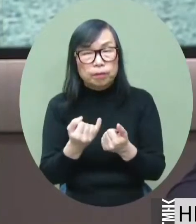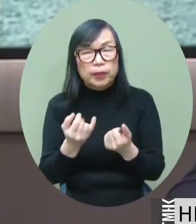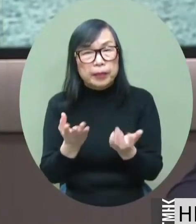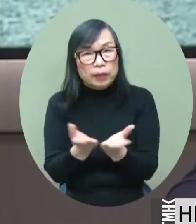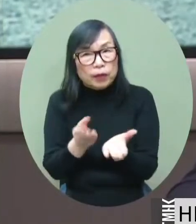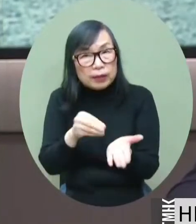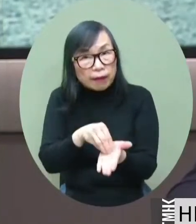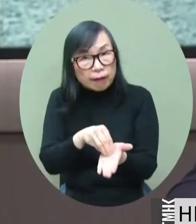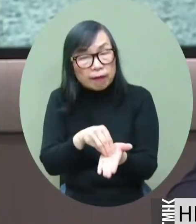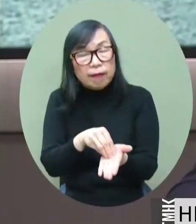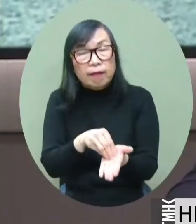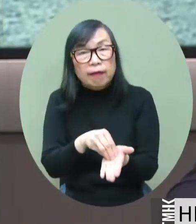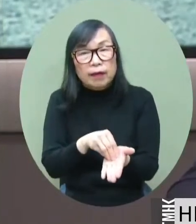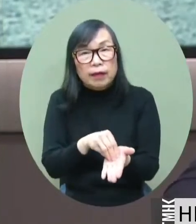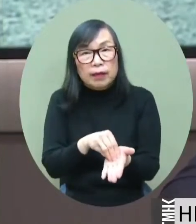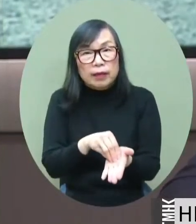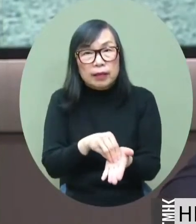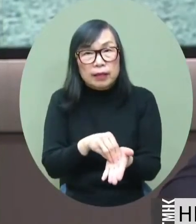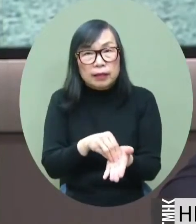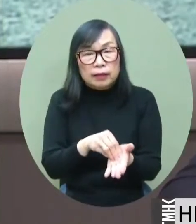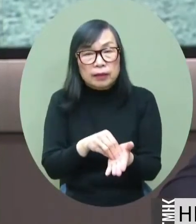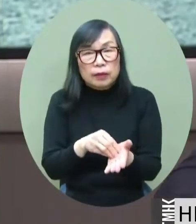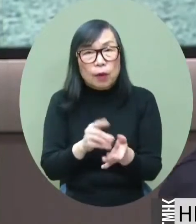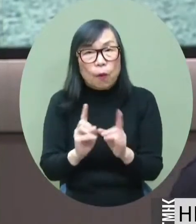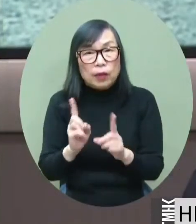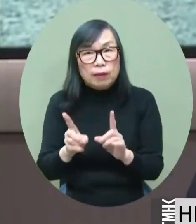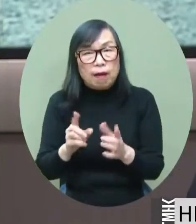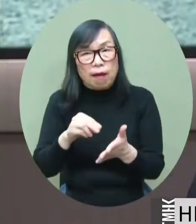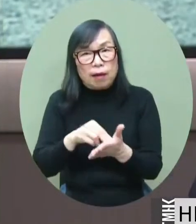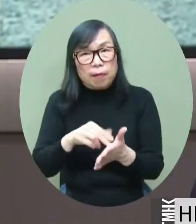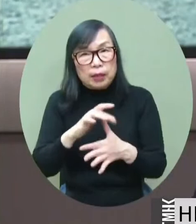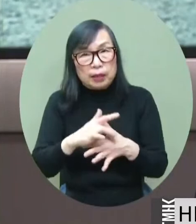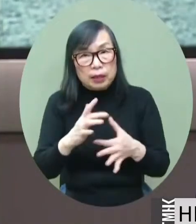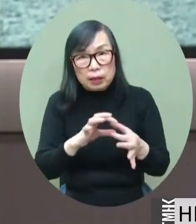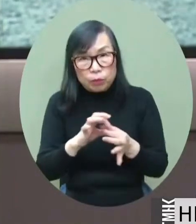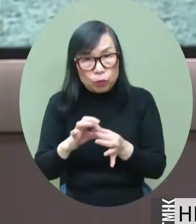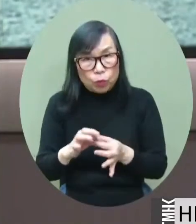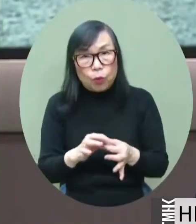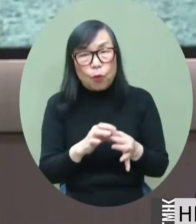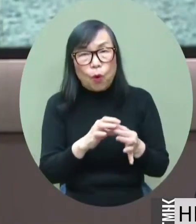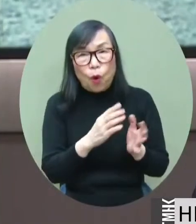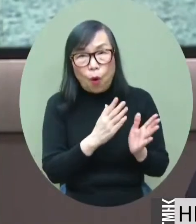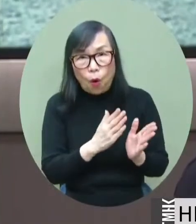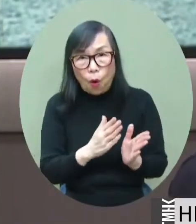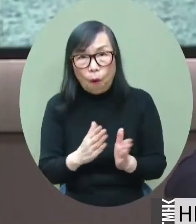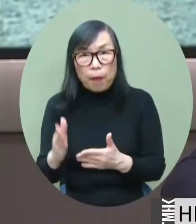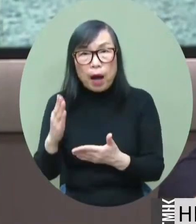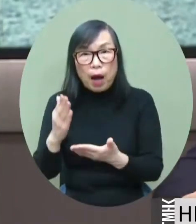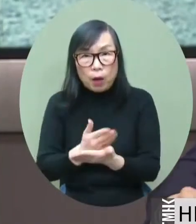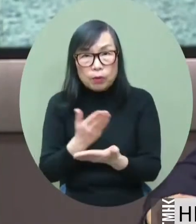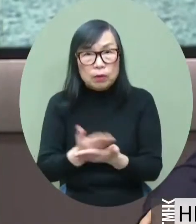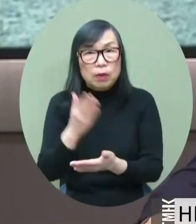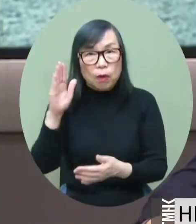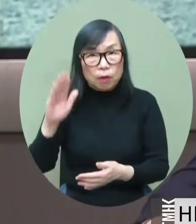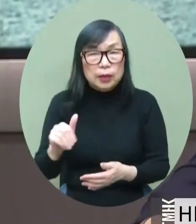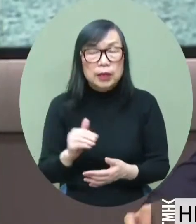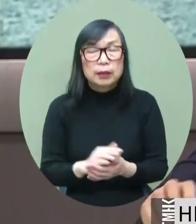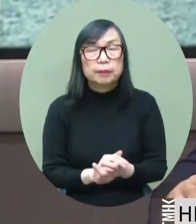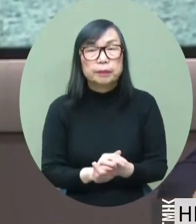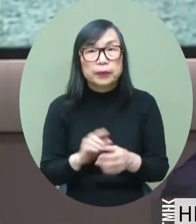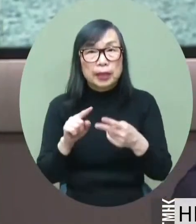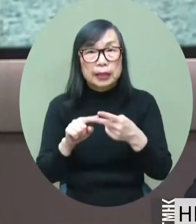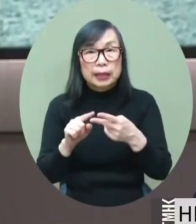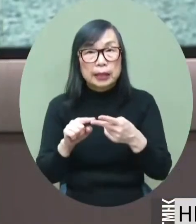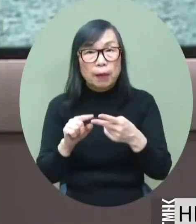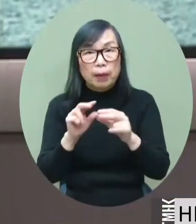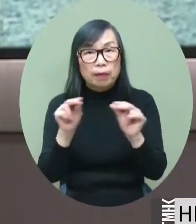examinations according to the choice. For the second question about the number of RAT